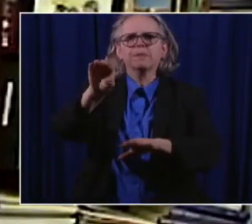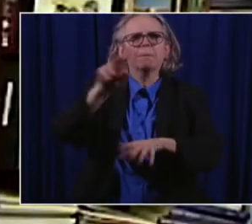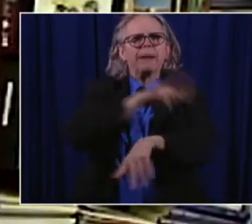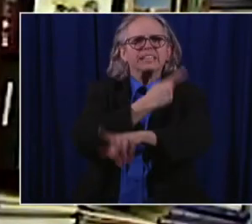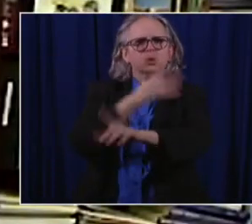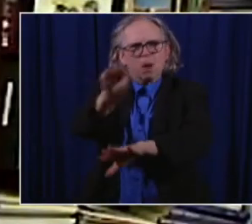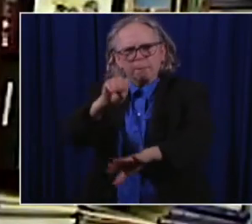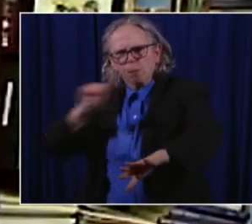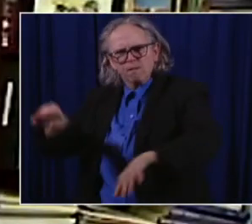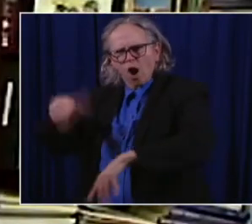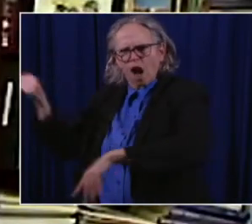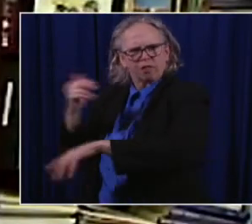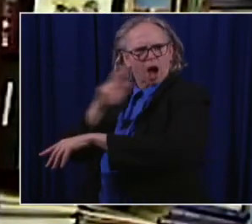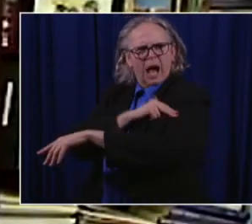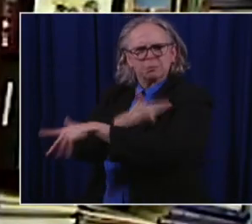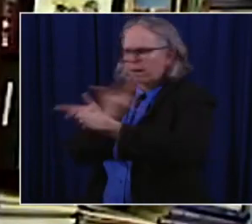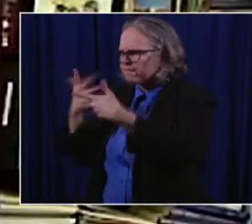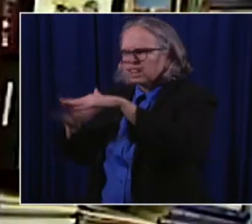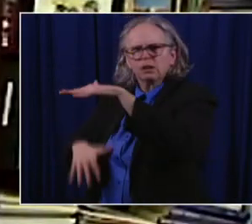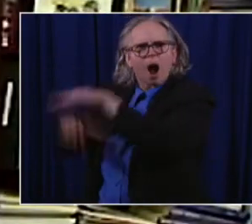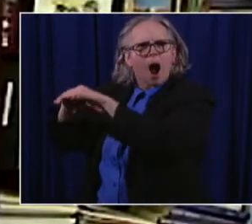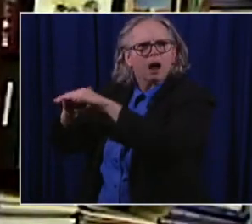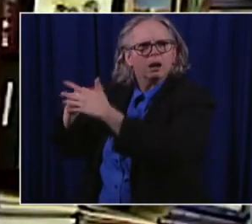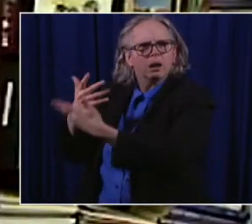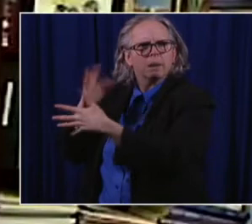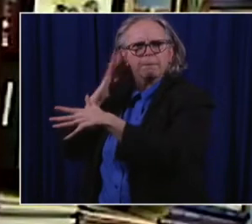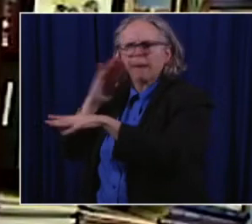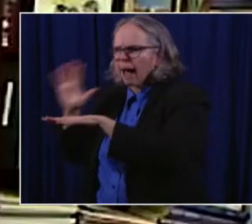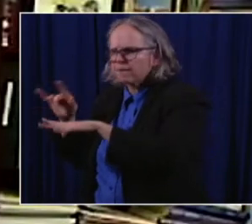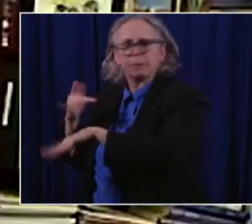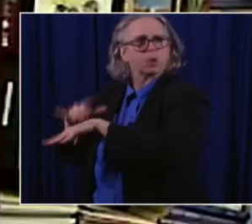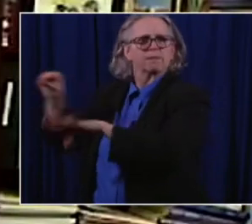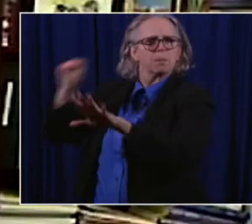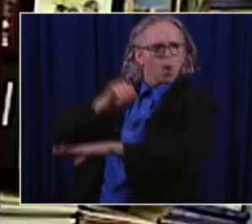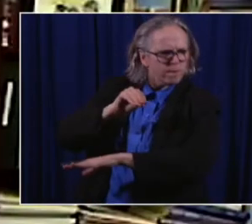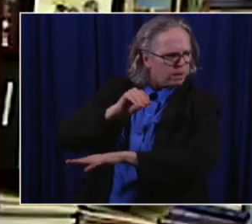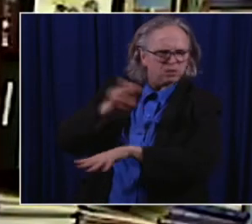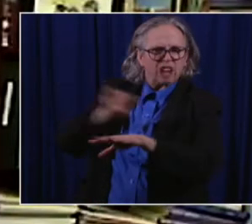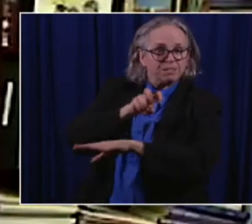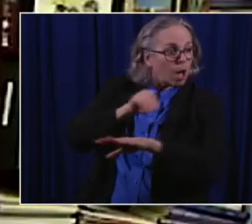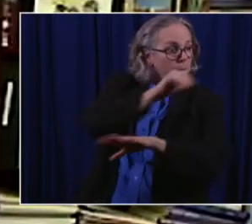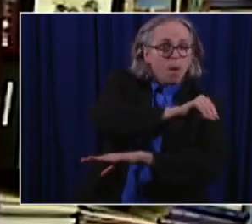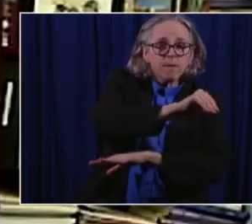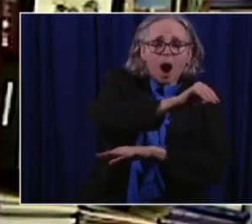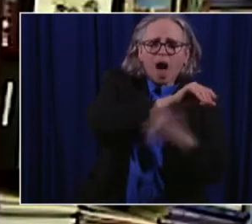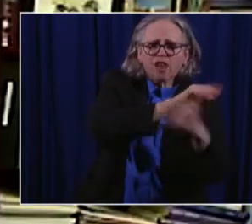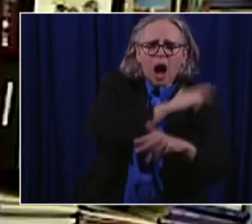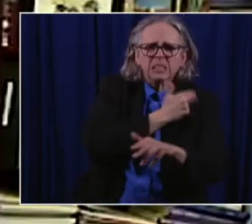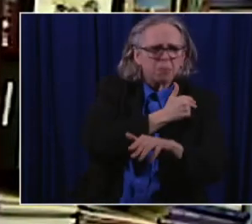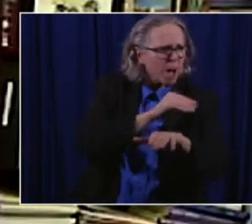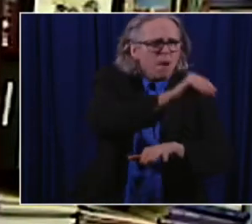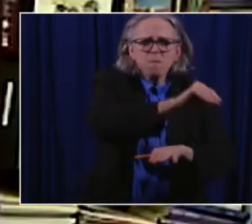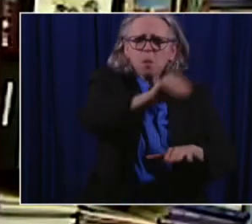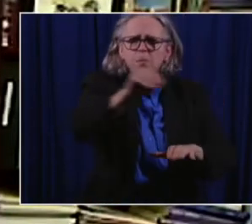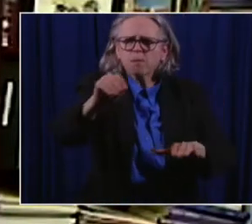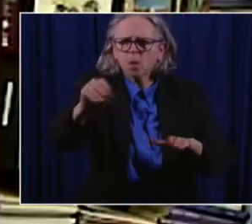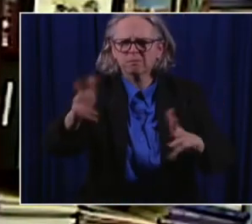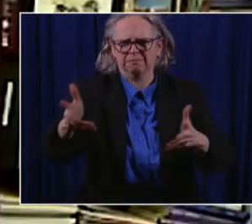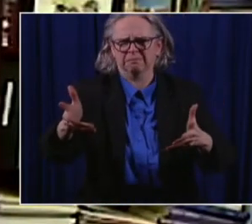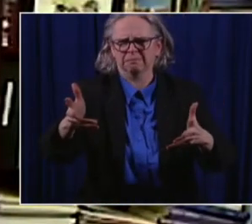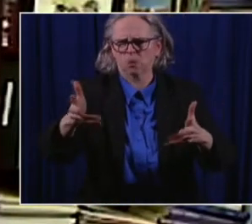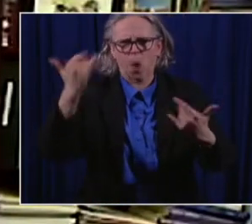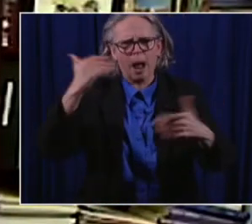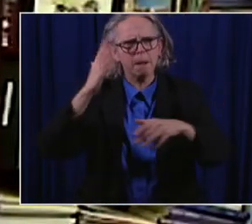hospitals will be full. So with 1 out of 3 patients across Ohio in an ICU having COVID, in our